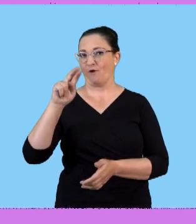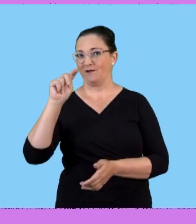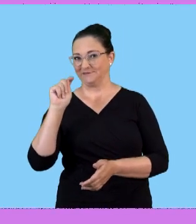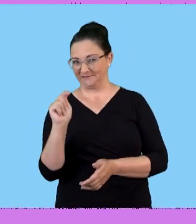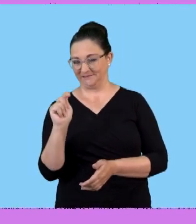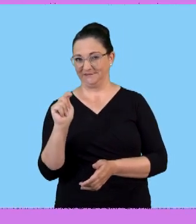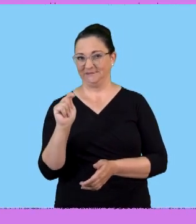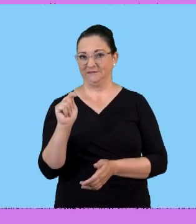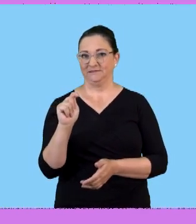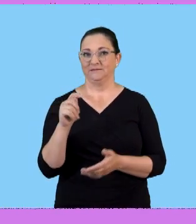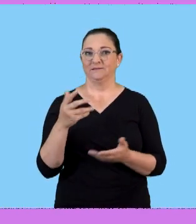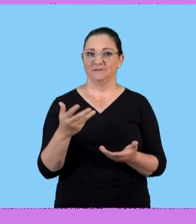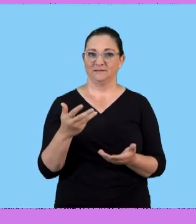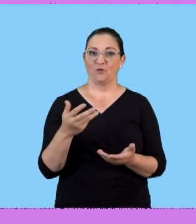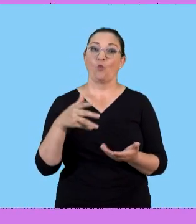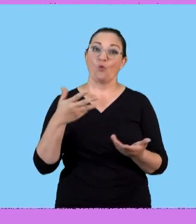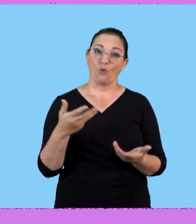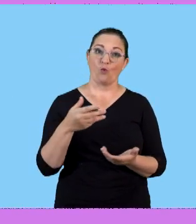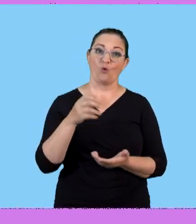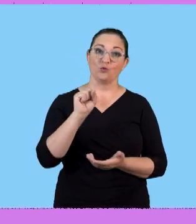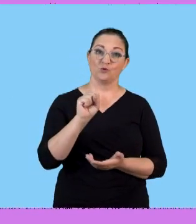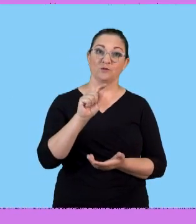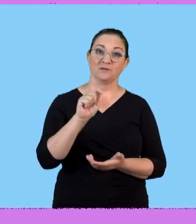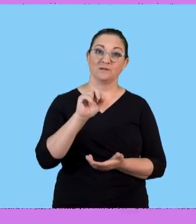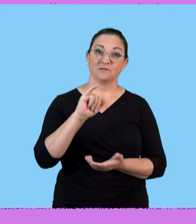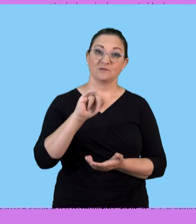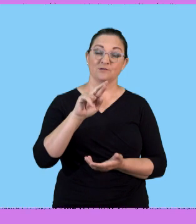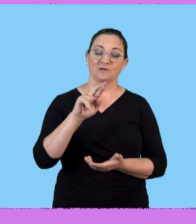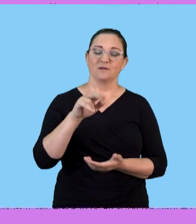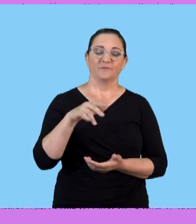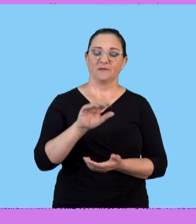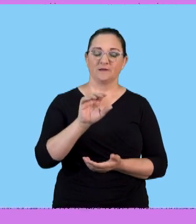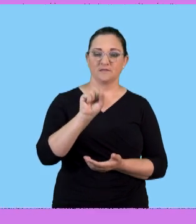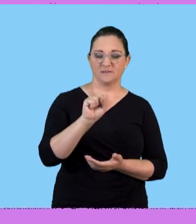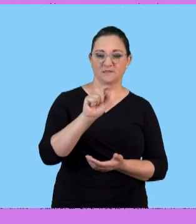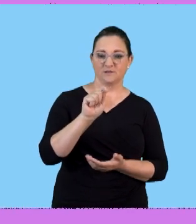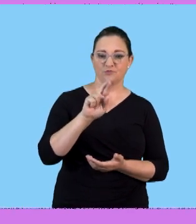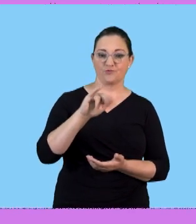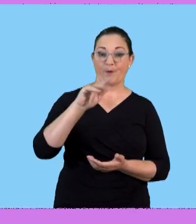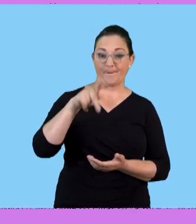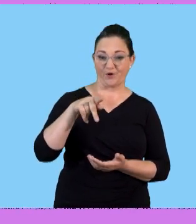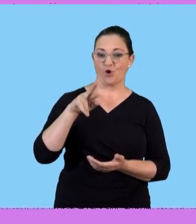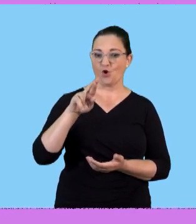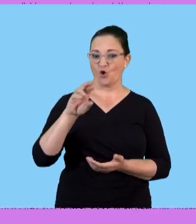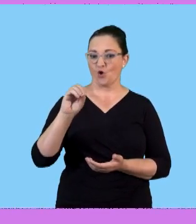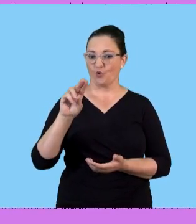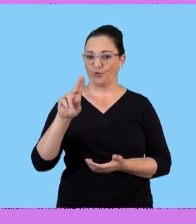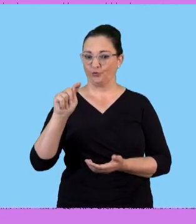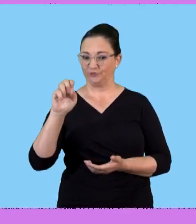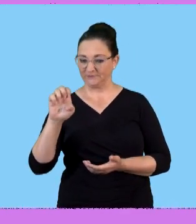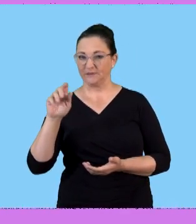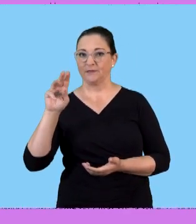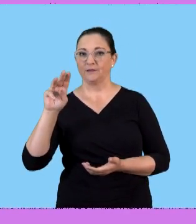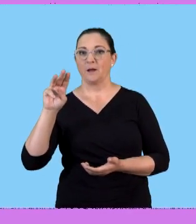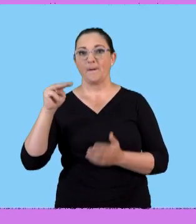Right, we also refer to this as a strip route map. Okay, strip chart, and I'll put that down. This